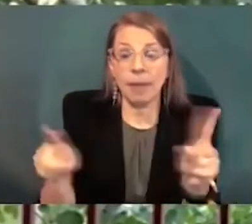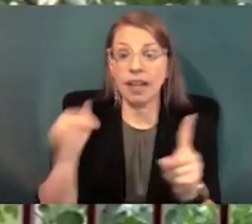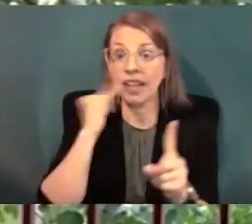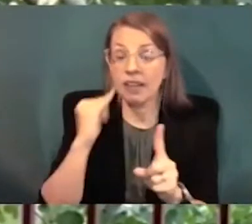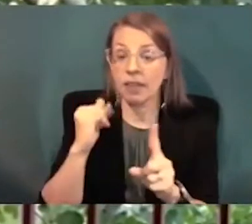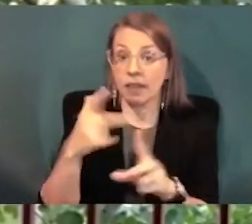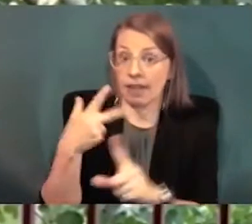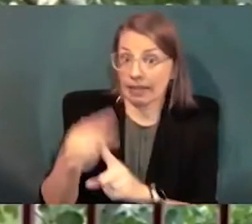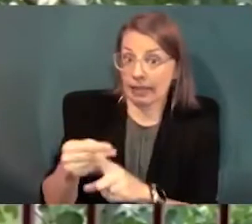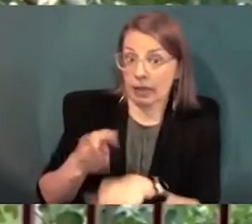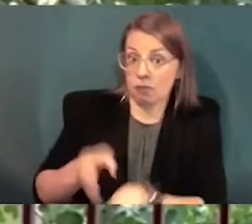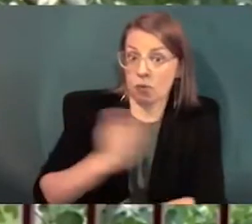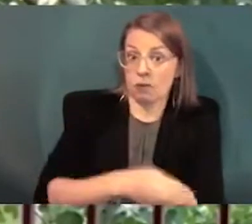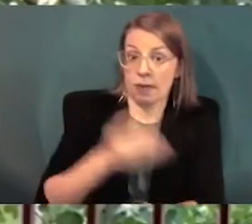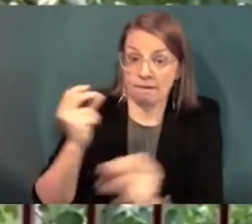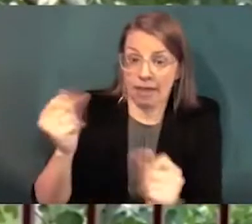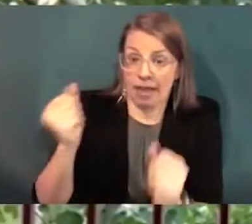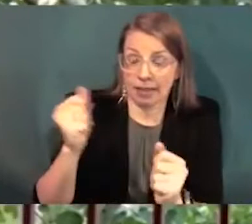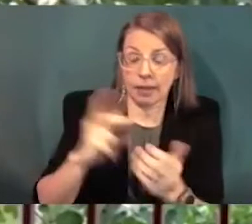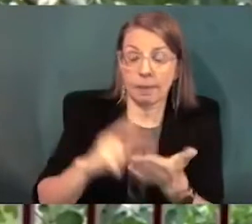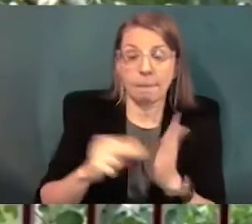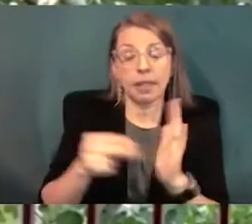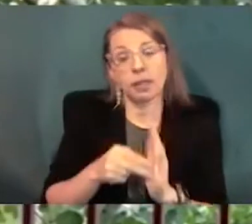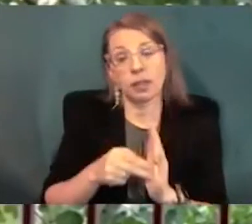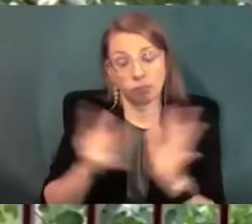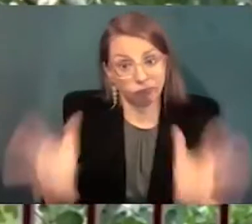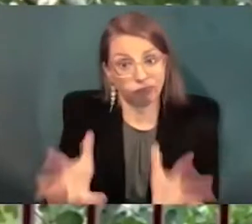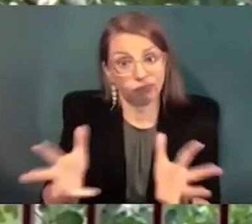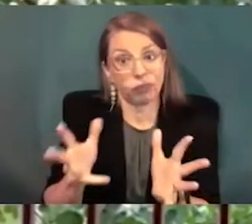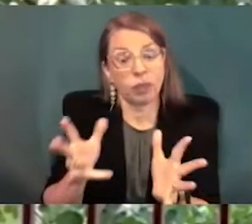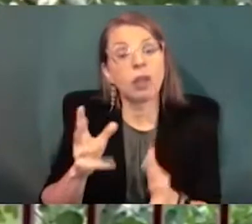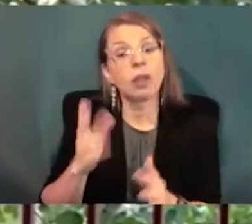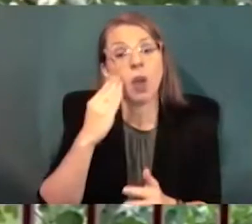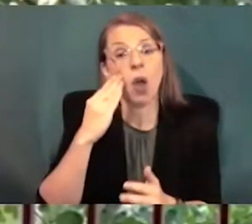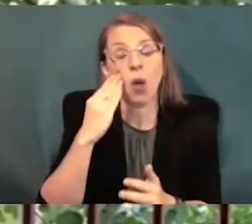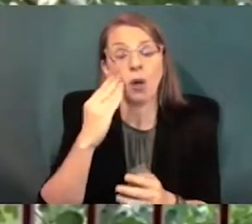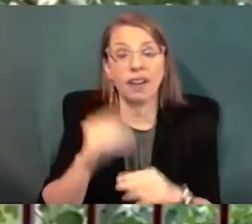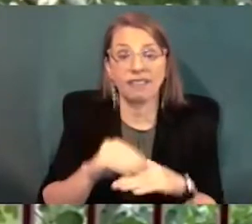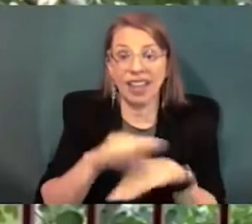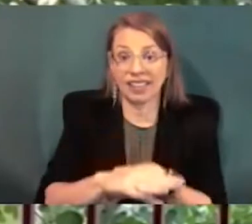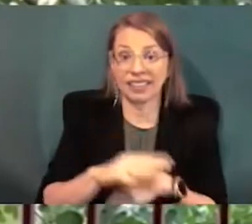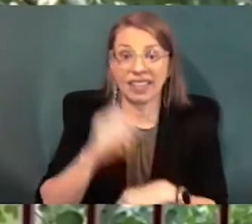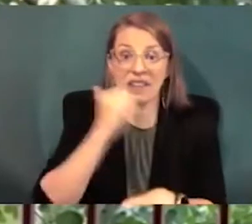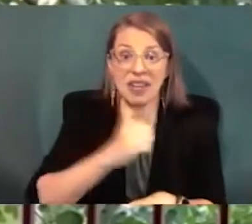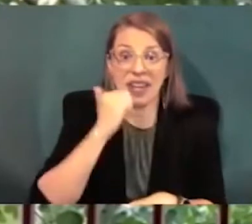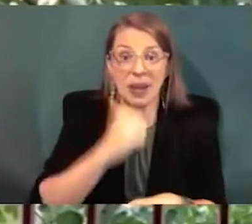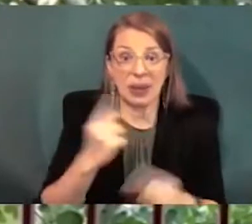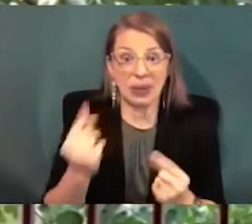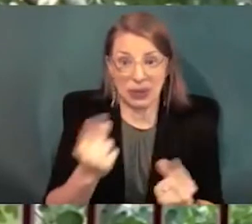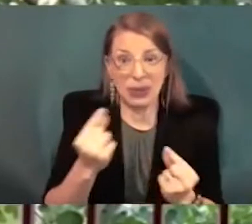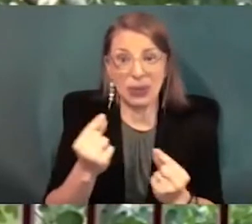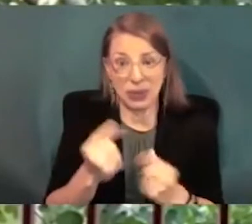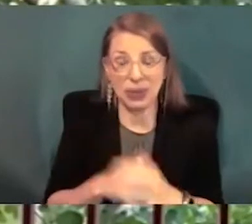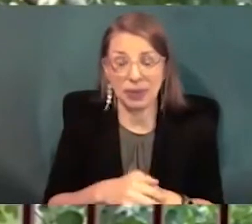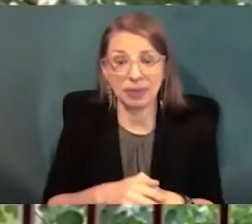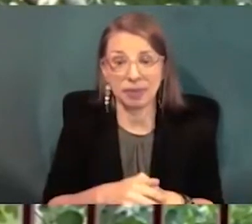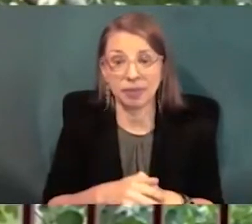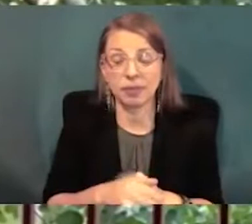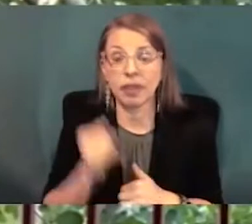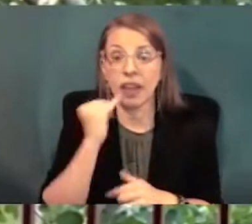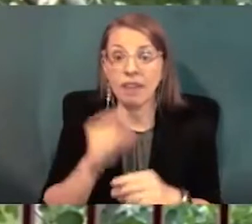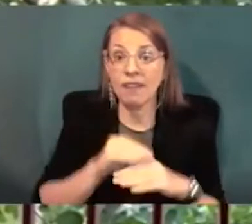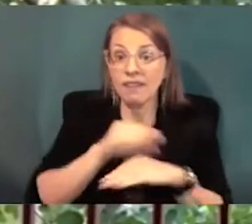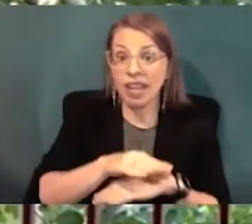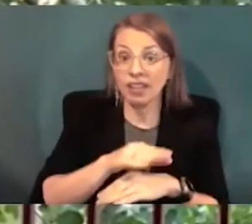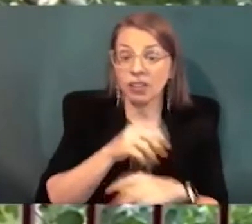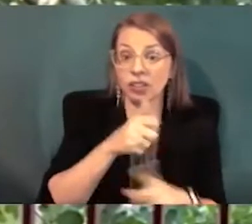know it affects daily living. We know it affects daily things that you're doing. And if it affects you, it's